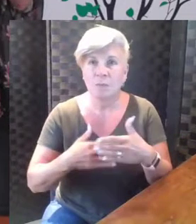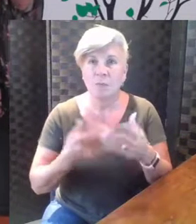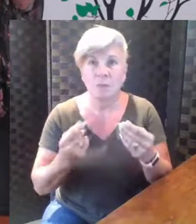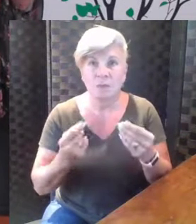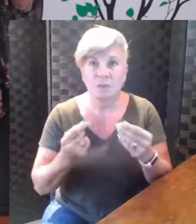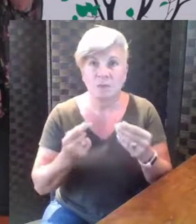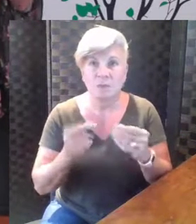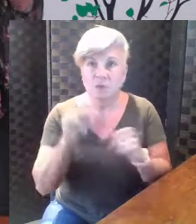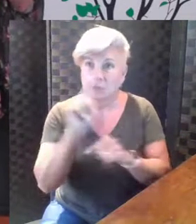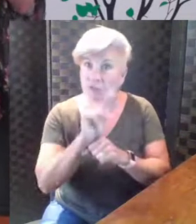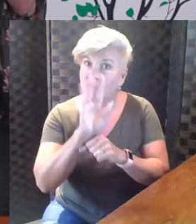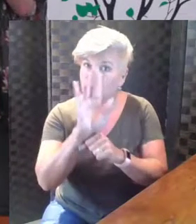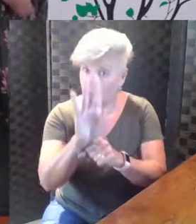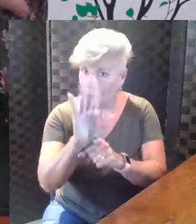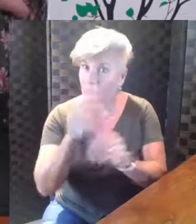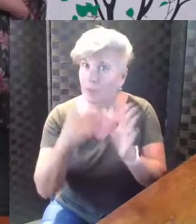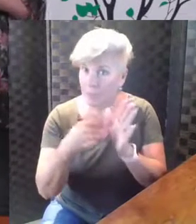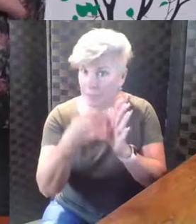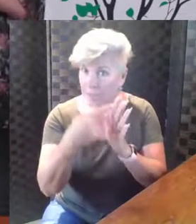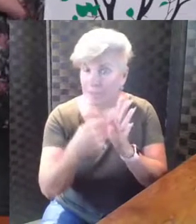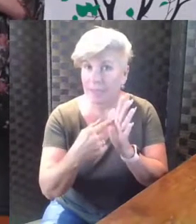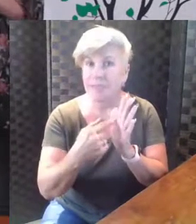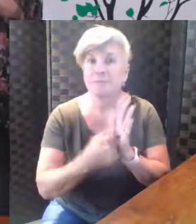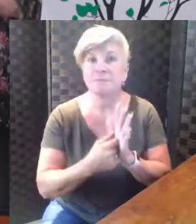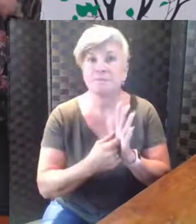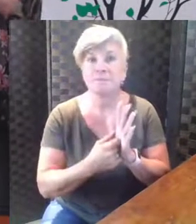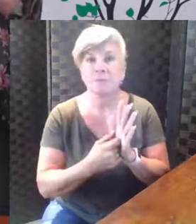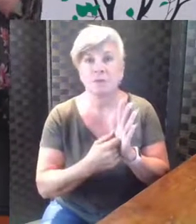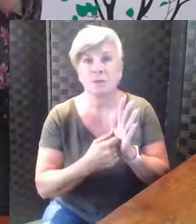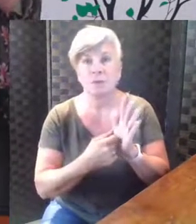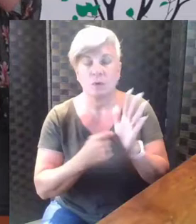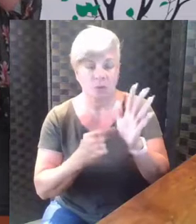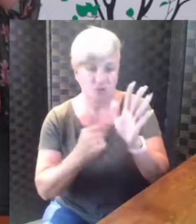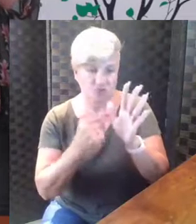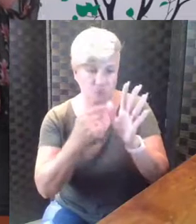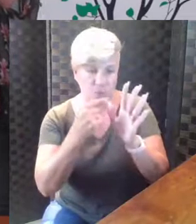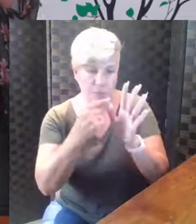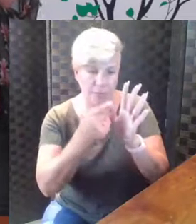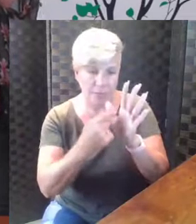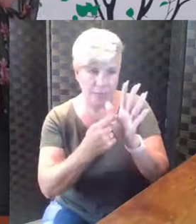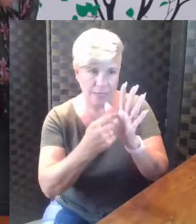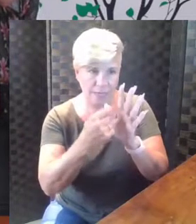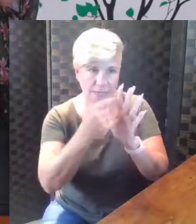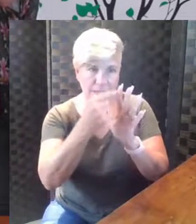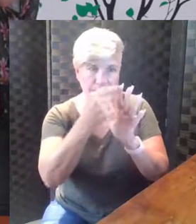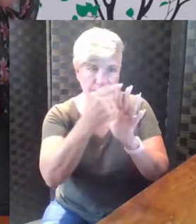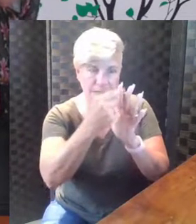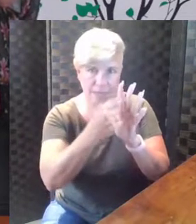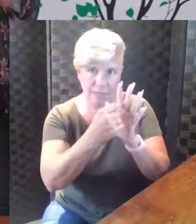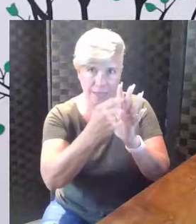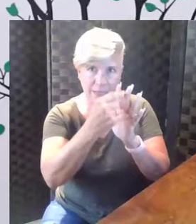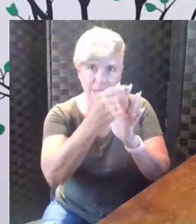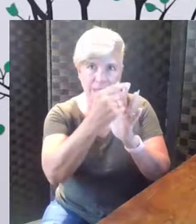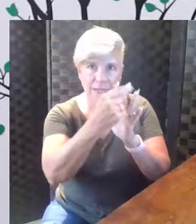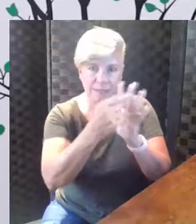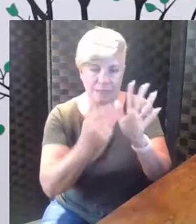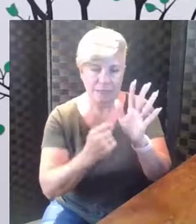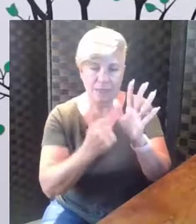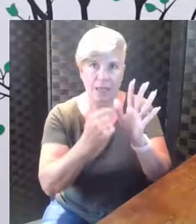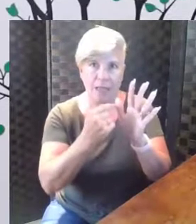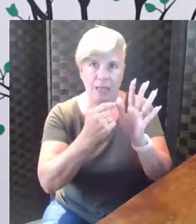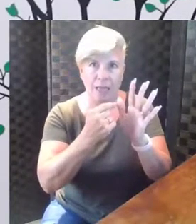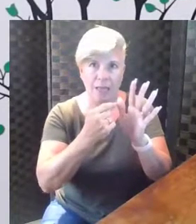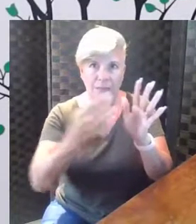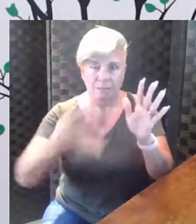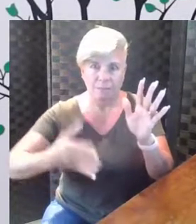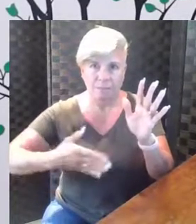going to do is you're going to use your hands and we're going to trace our fingers, and as we go up a finger